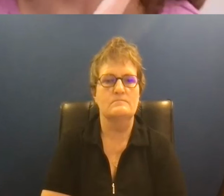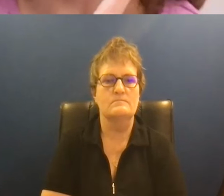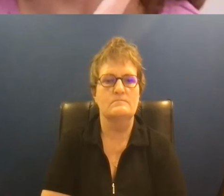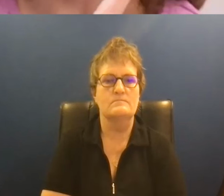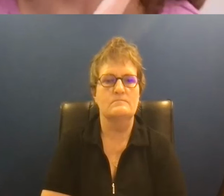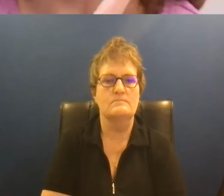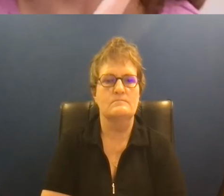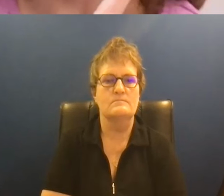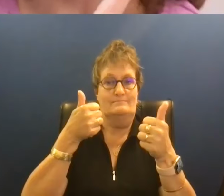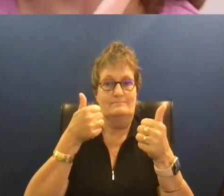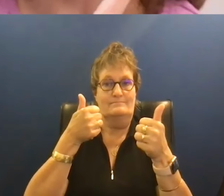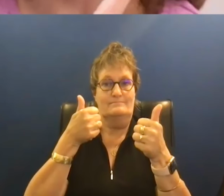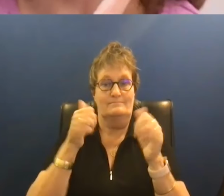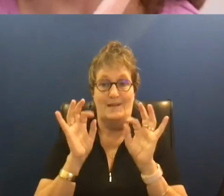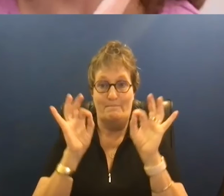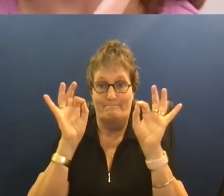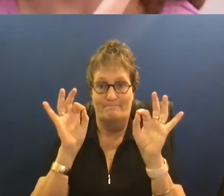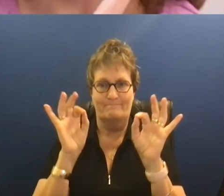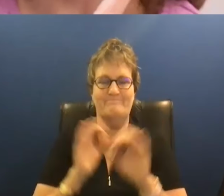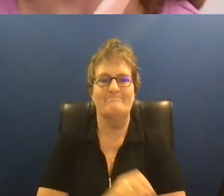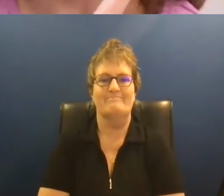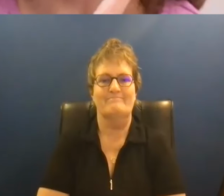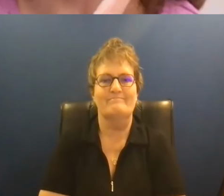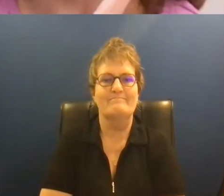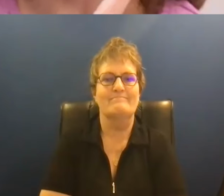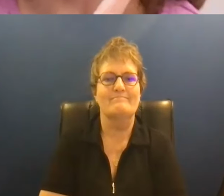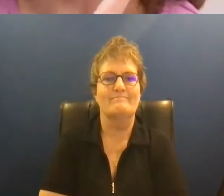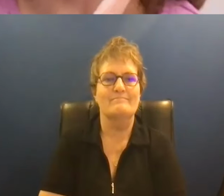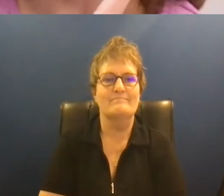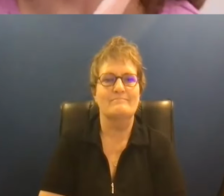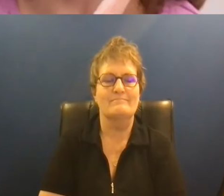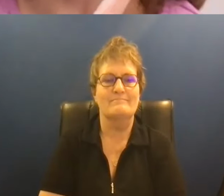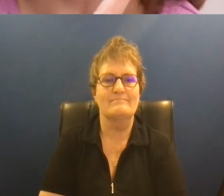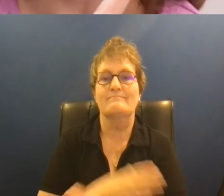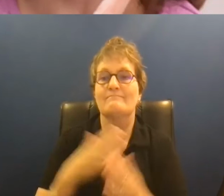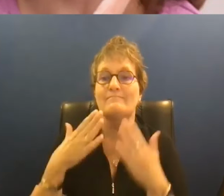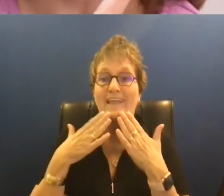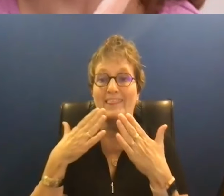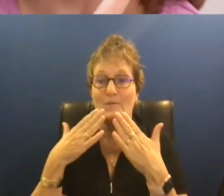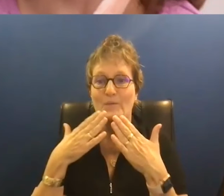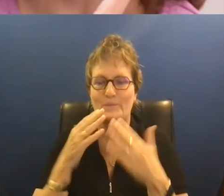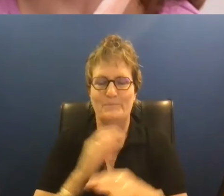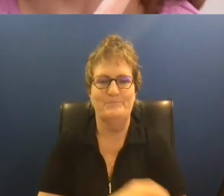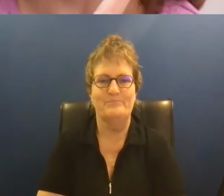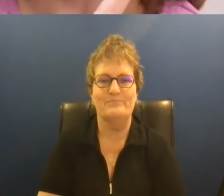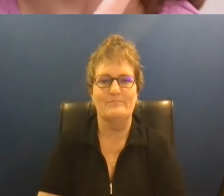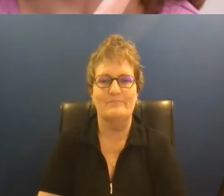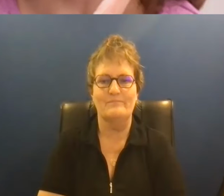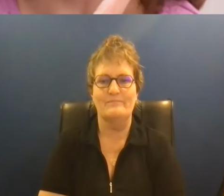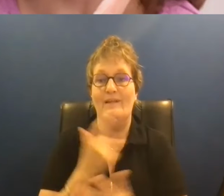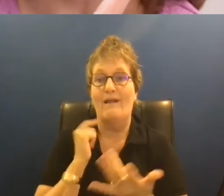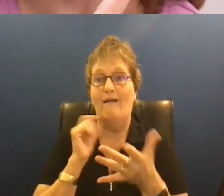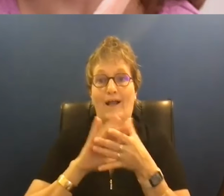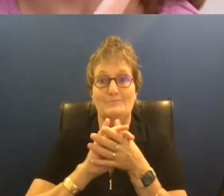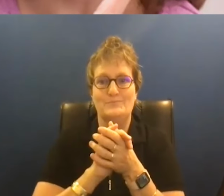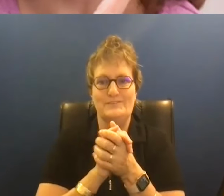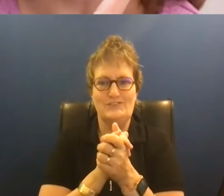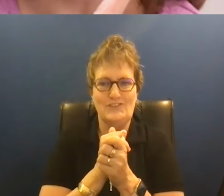Is this in presentation mode? That's perfect, yes. Yeah. Thank you very much. I really appreciate